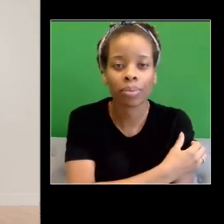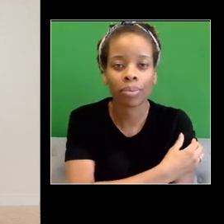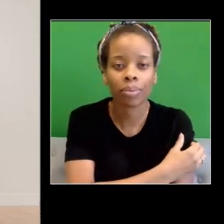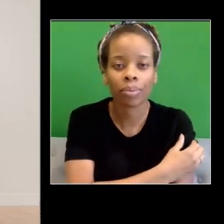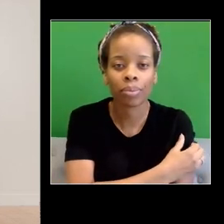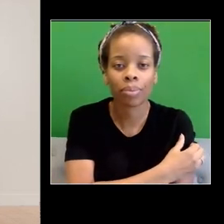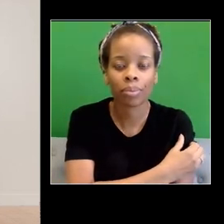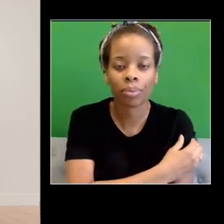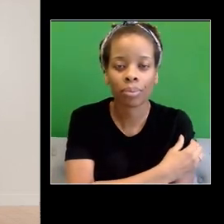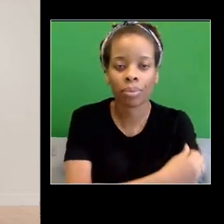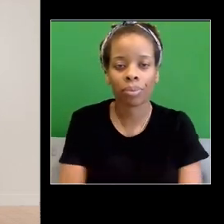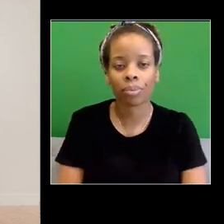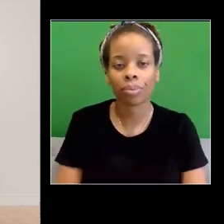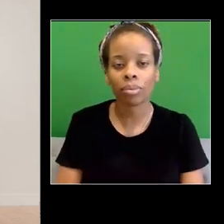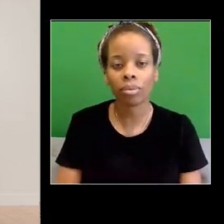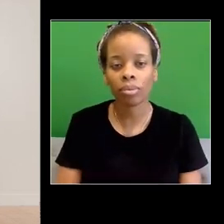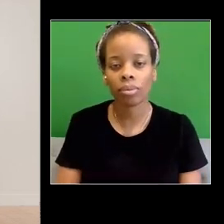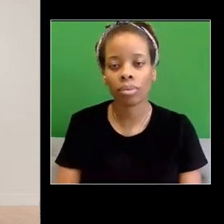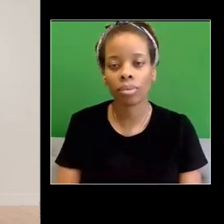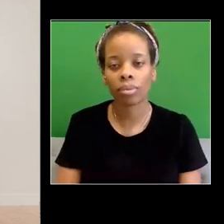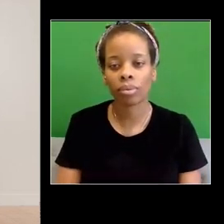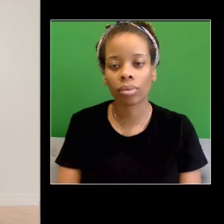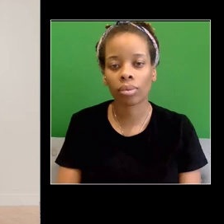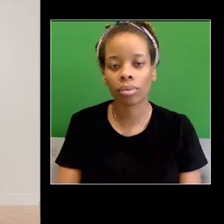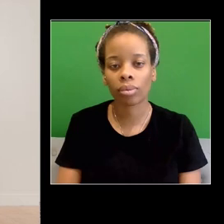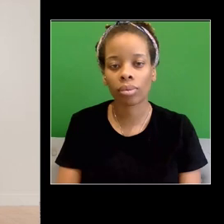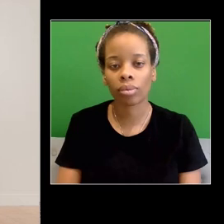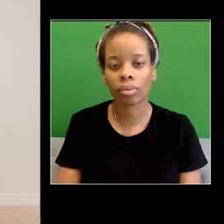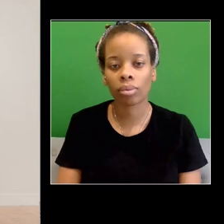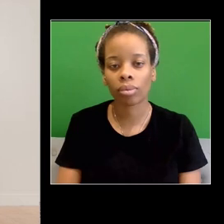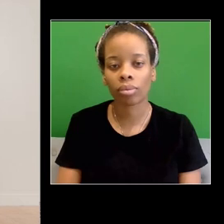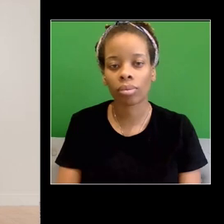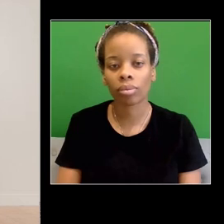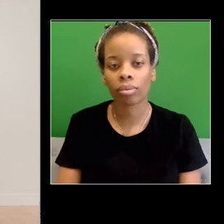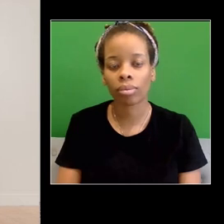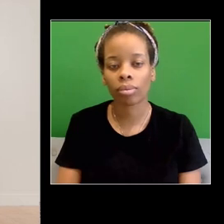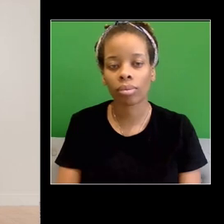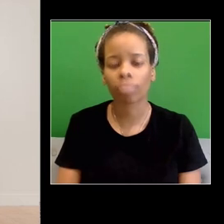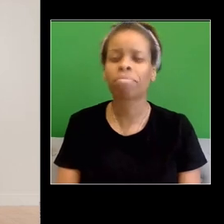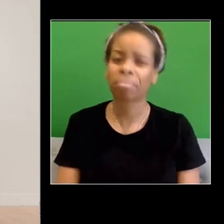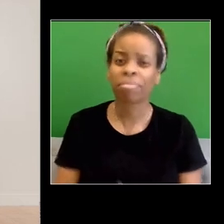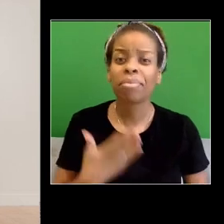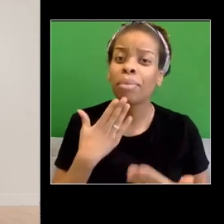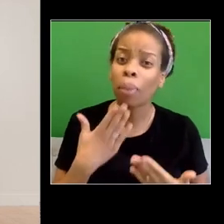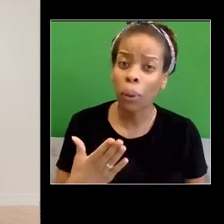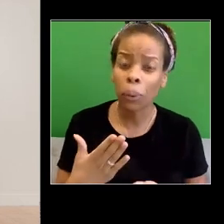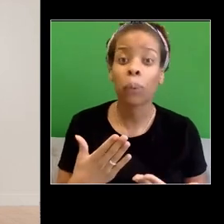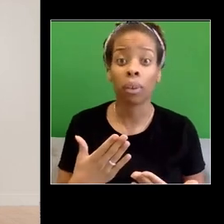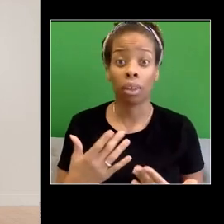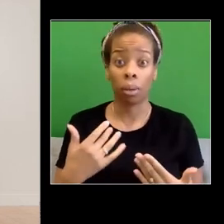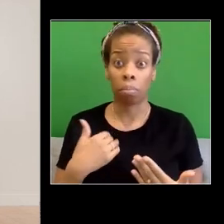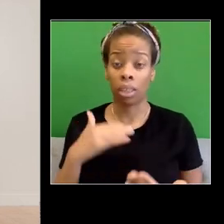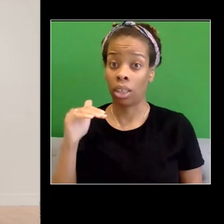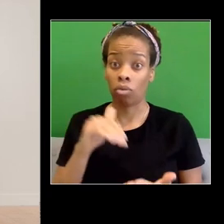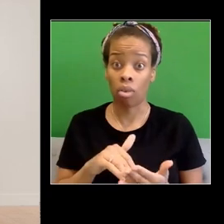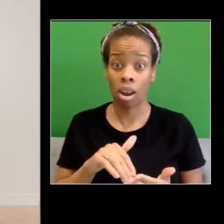No, I think the thing, first of all, the thing I learned seeing it all there when everything was